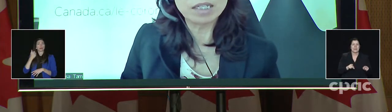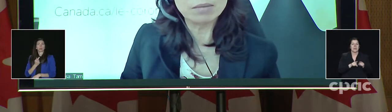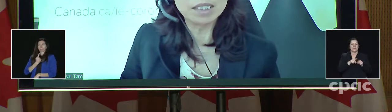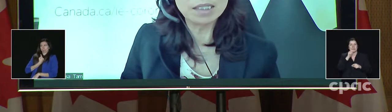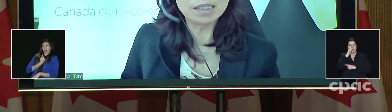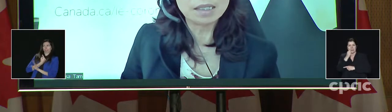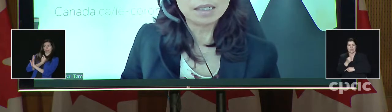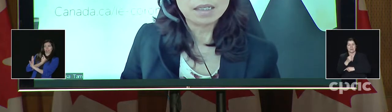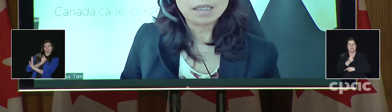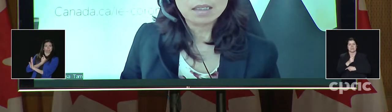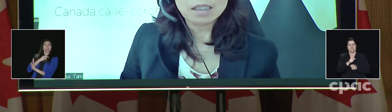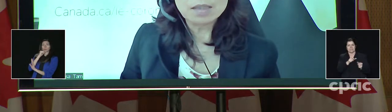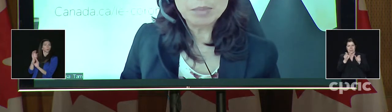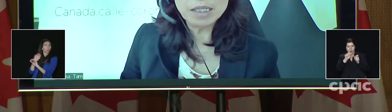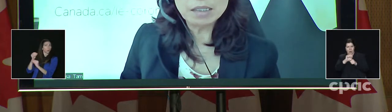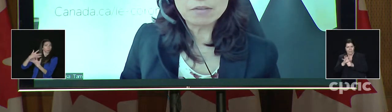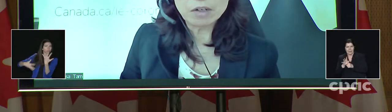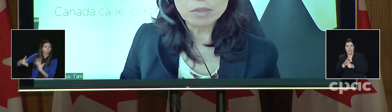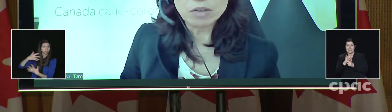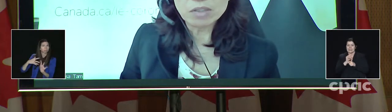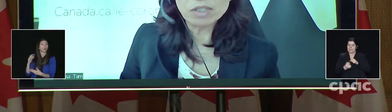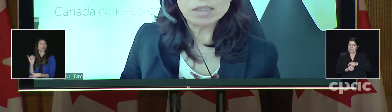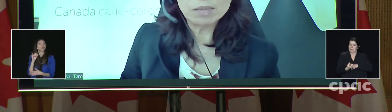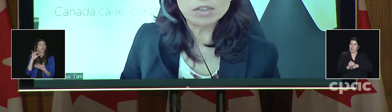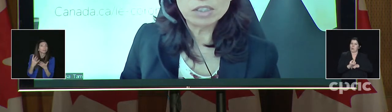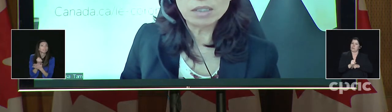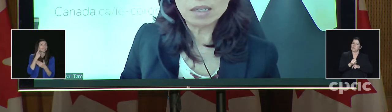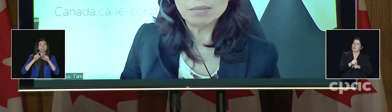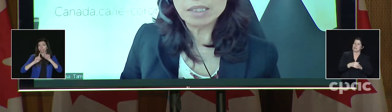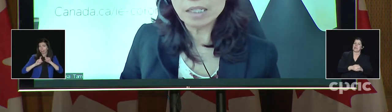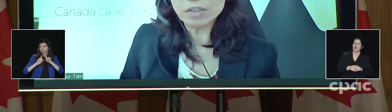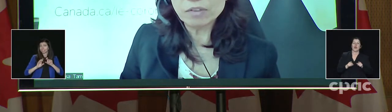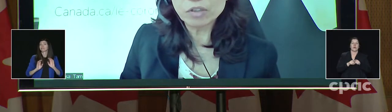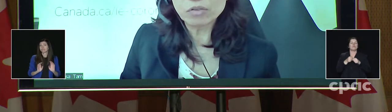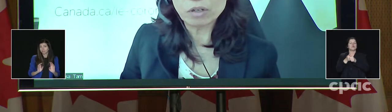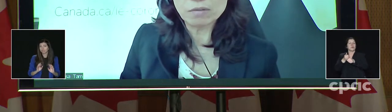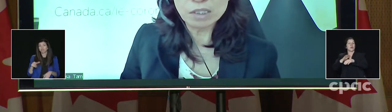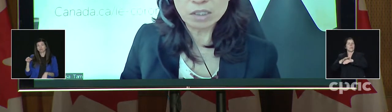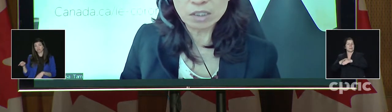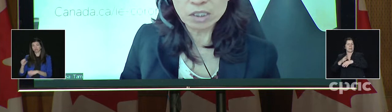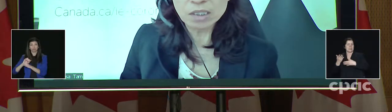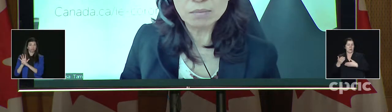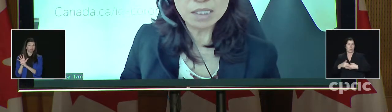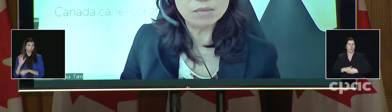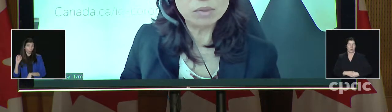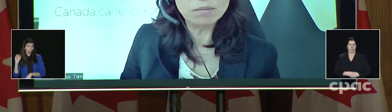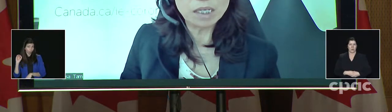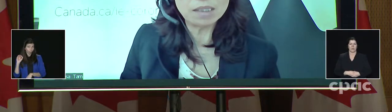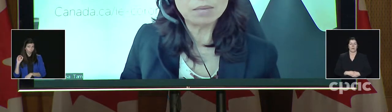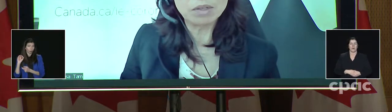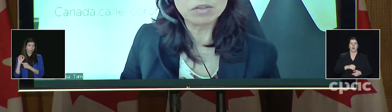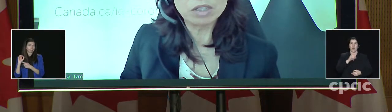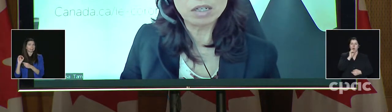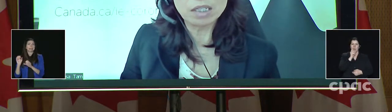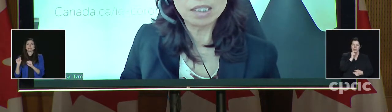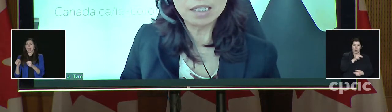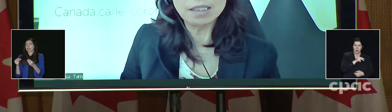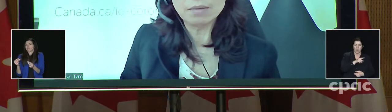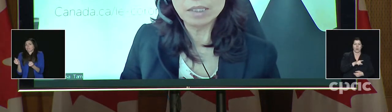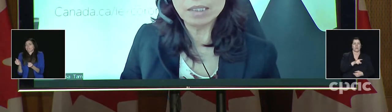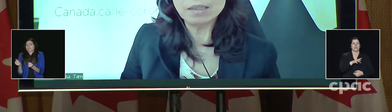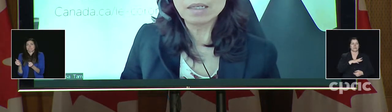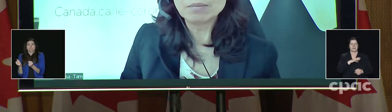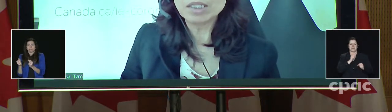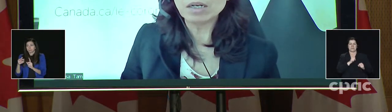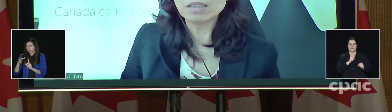as recommended. The speed of Omicron transmission and potential for strong resurgence means we must approach the holidays